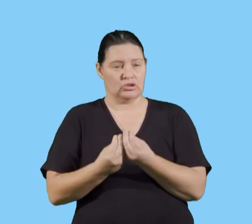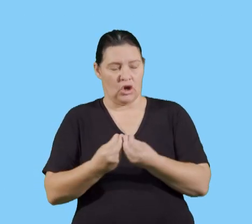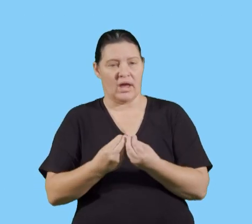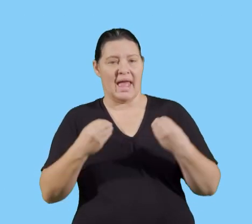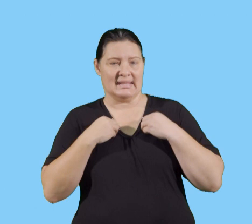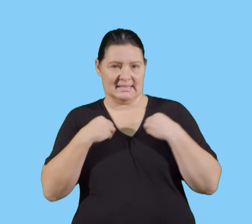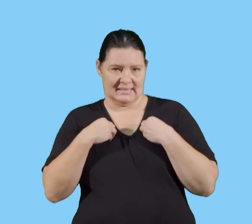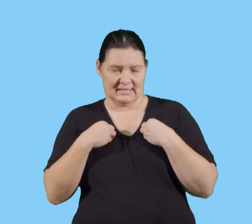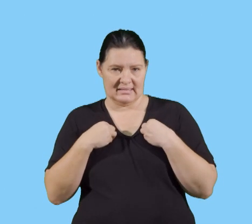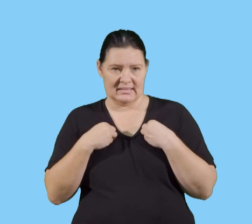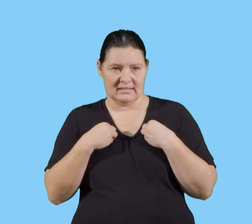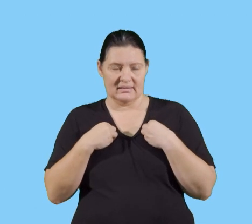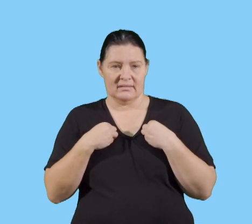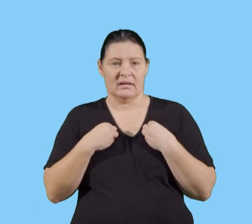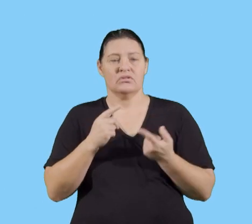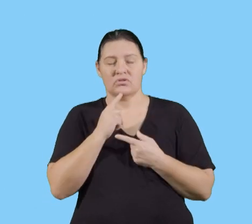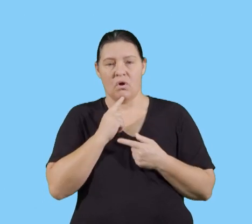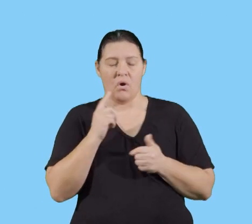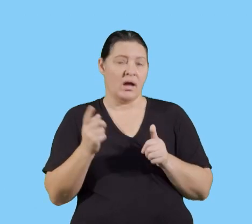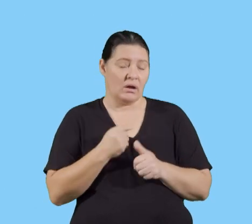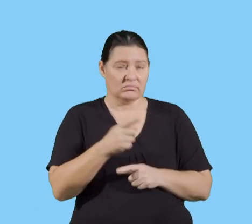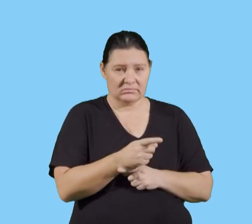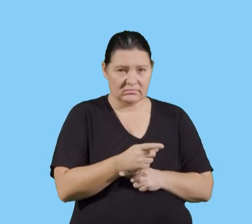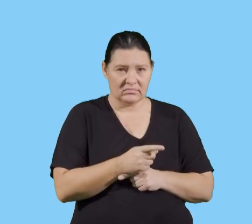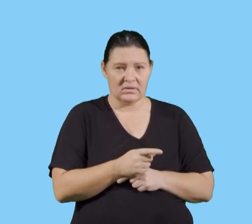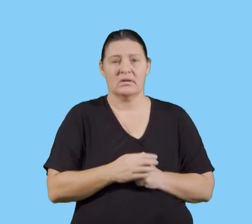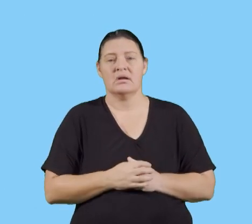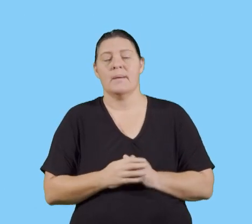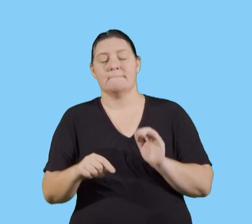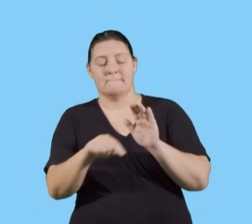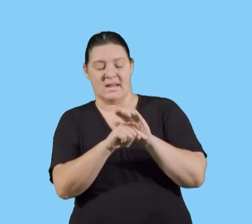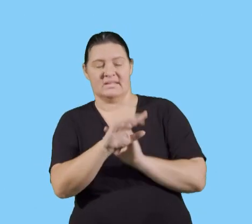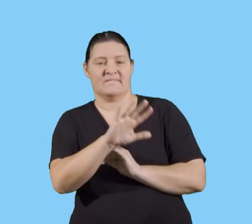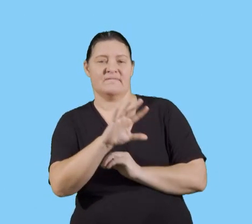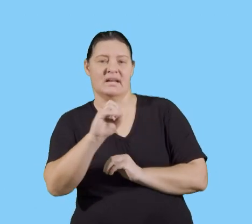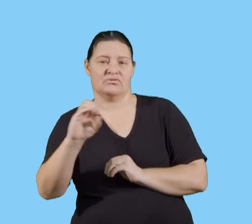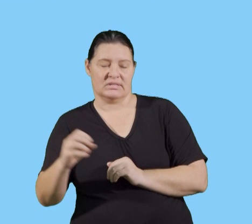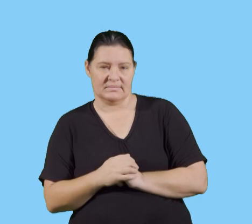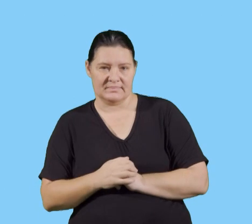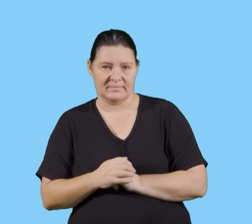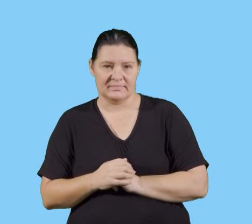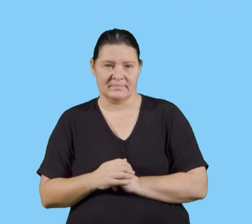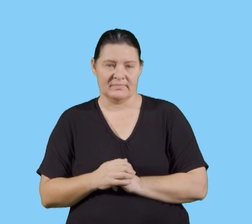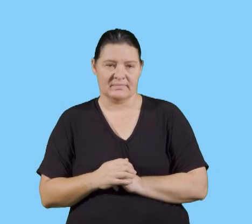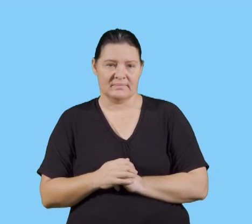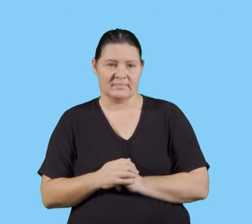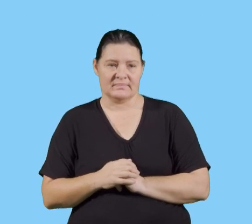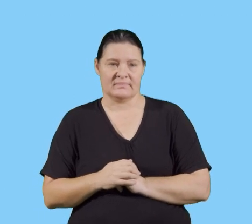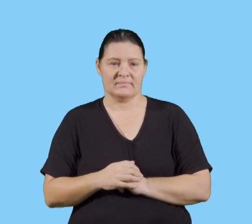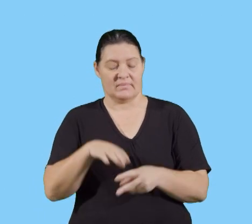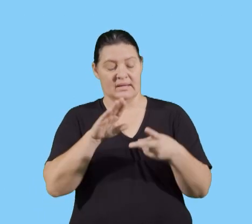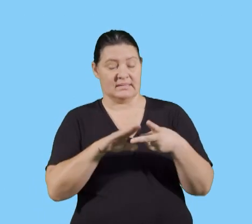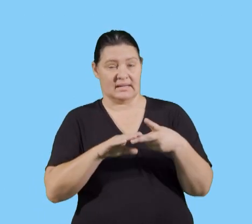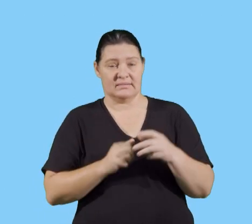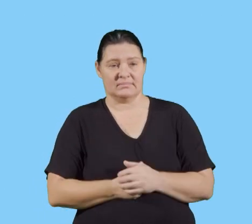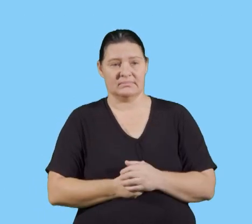is decreasing. Therefore, you come to your assets, you find a minus 500. Let's look at the second